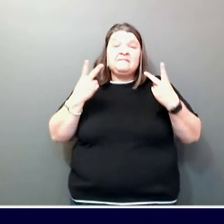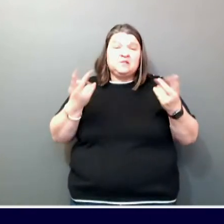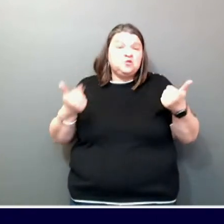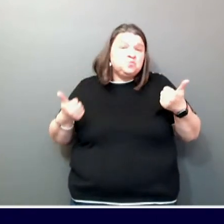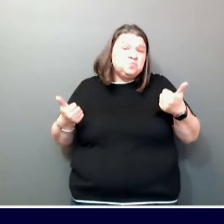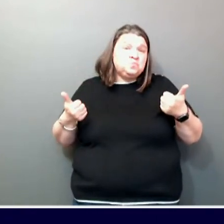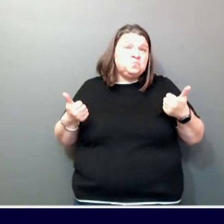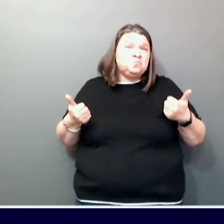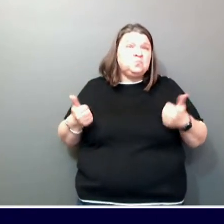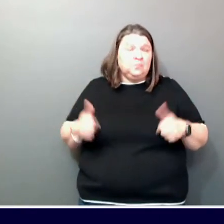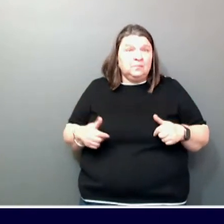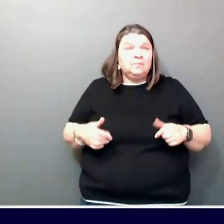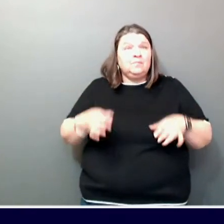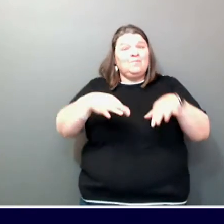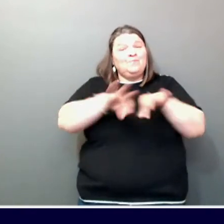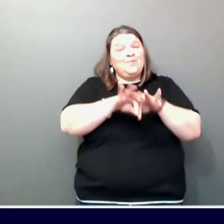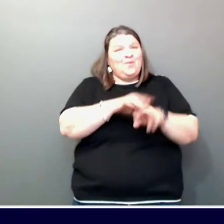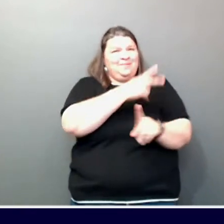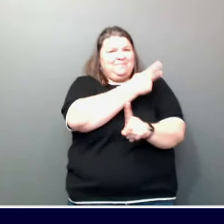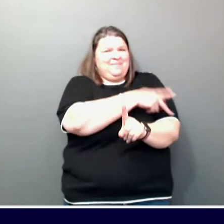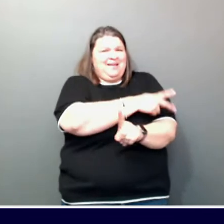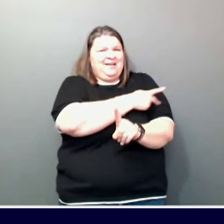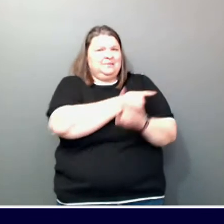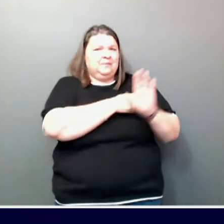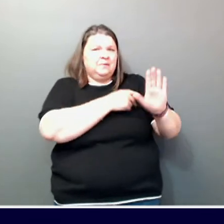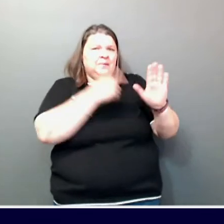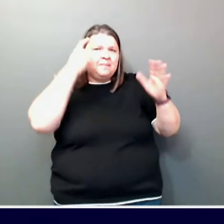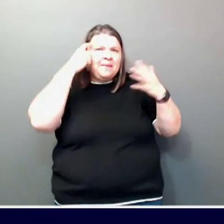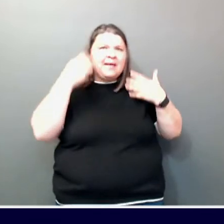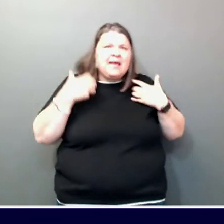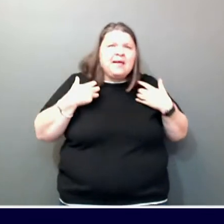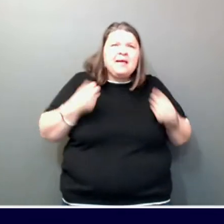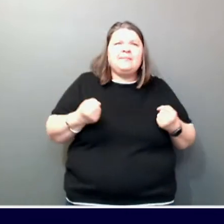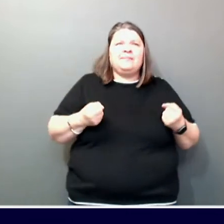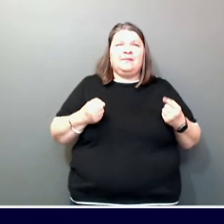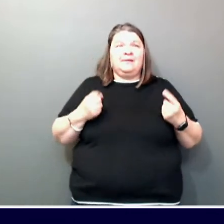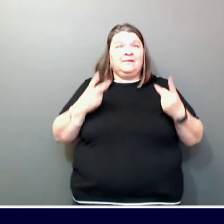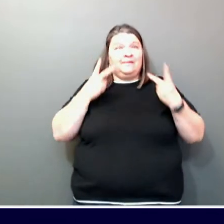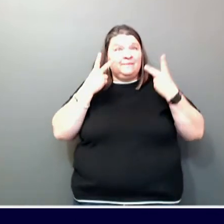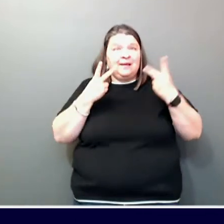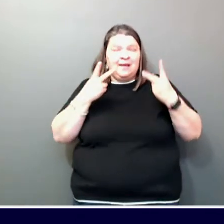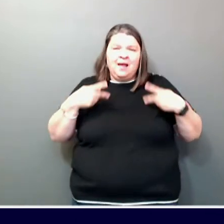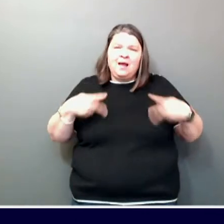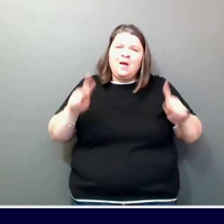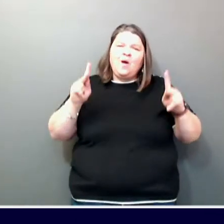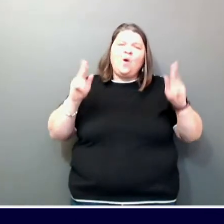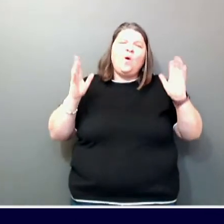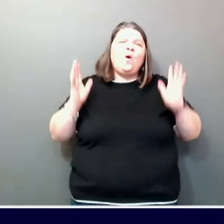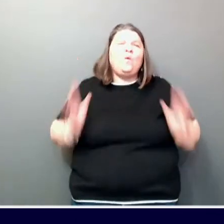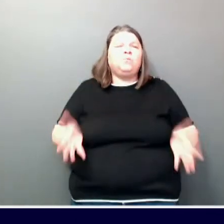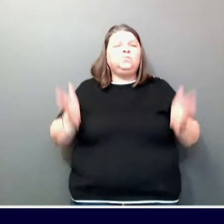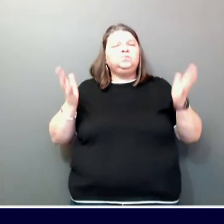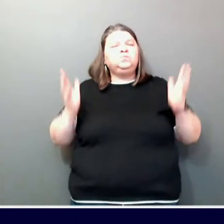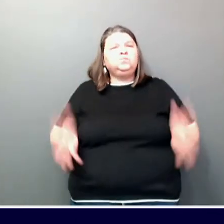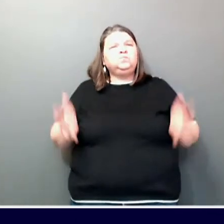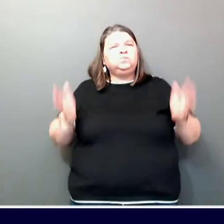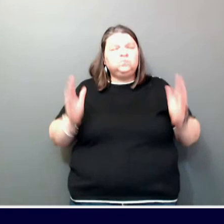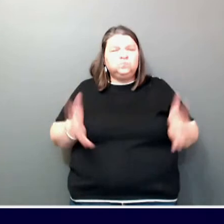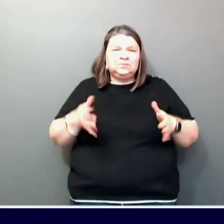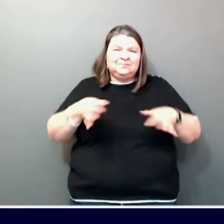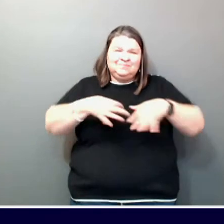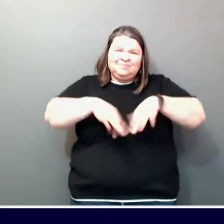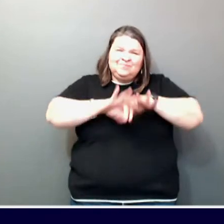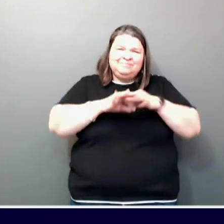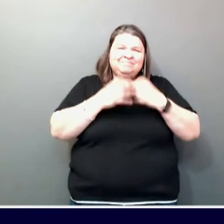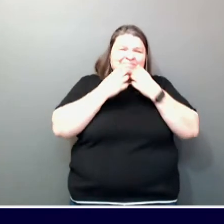of our patients. Okay, terrific. Unless you had something you